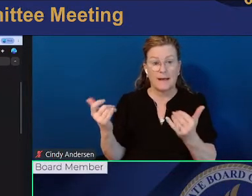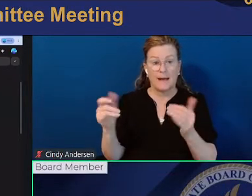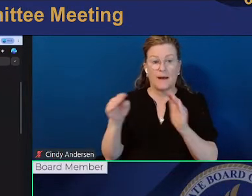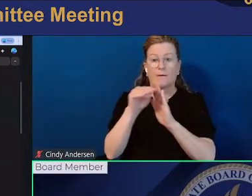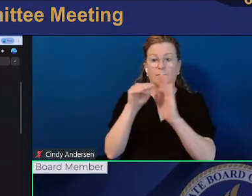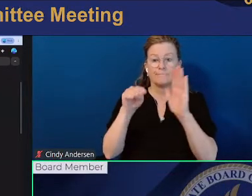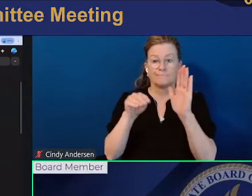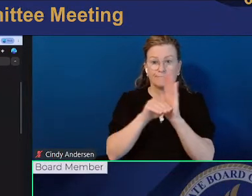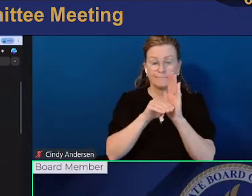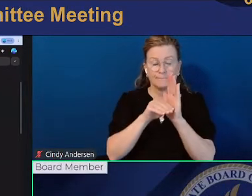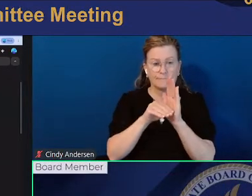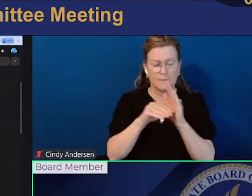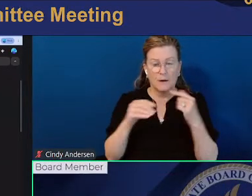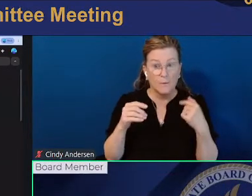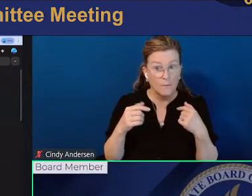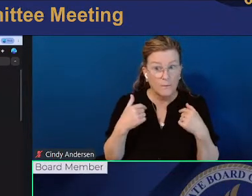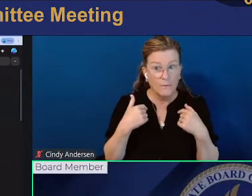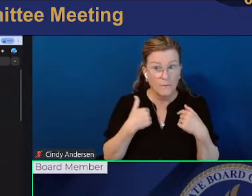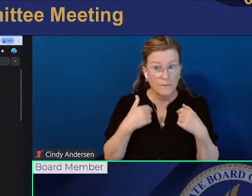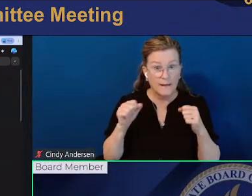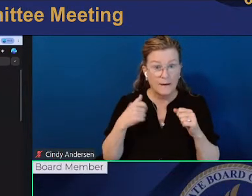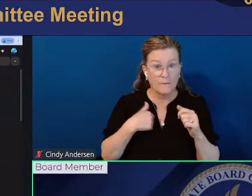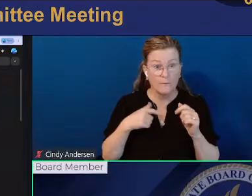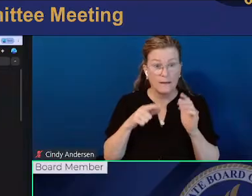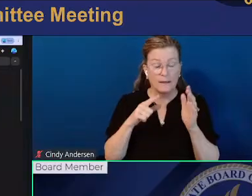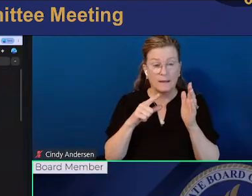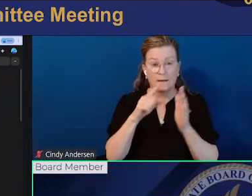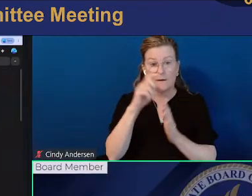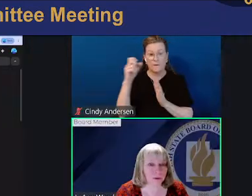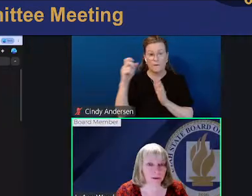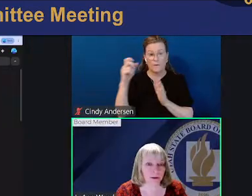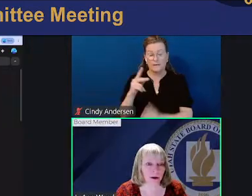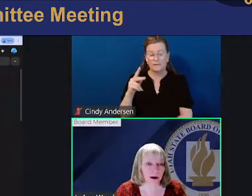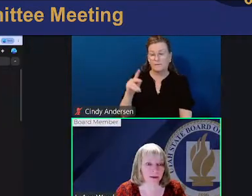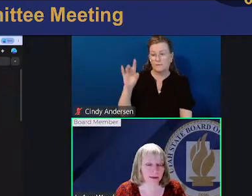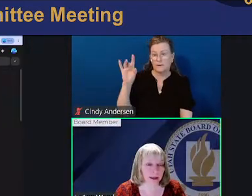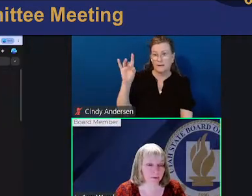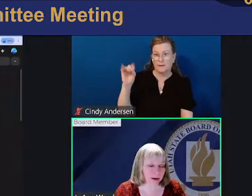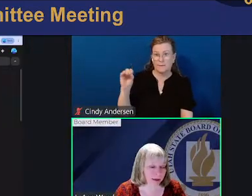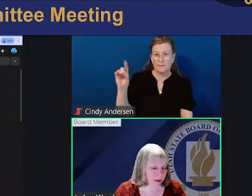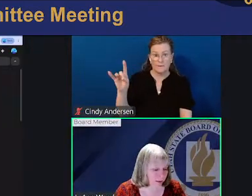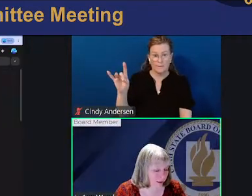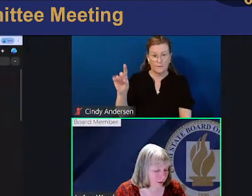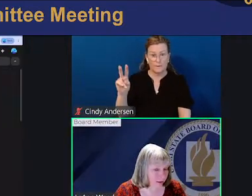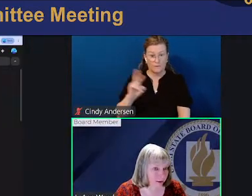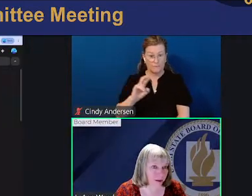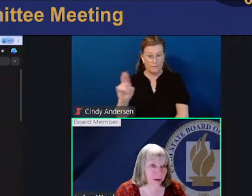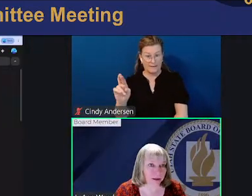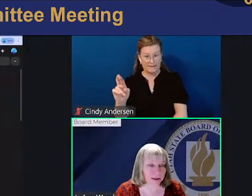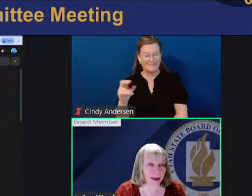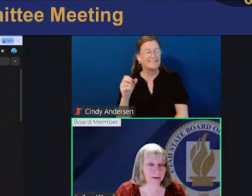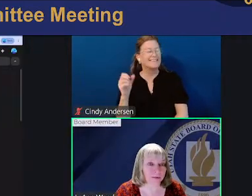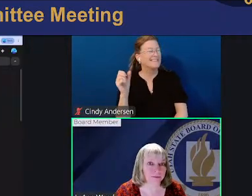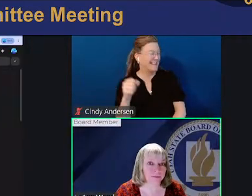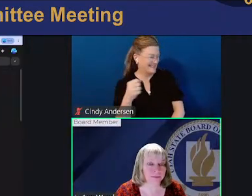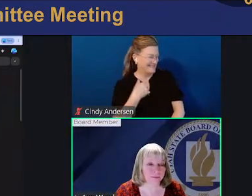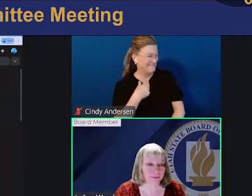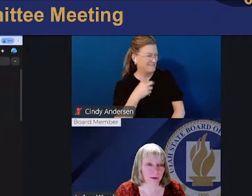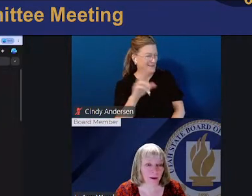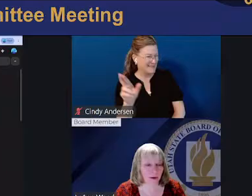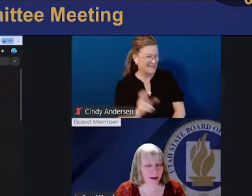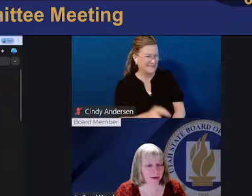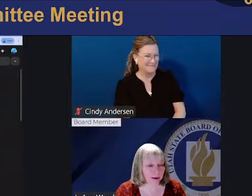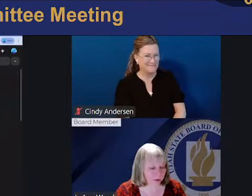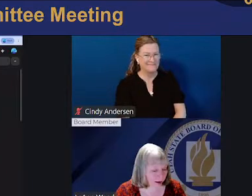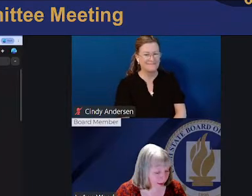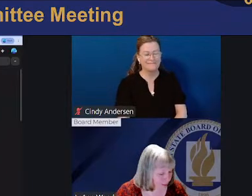now. Are we able to move back to 802? Is that ready to be looked at?